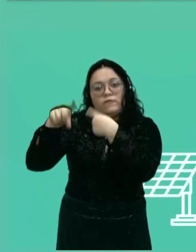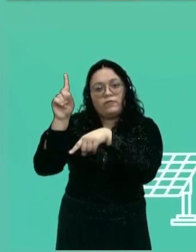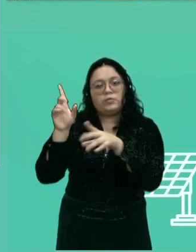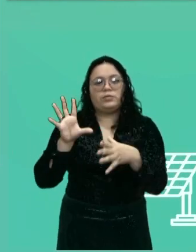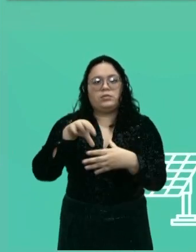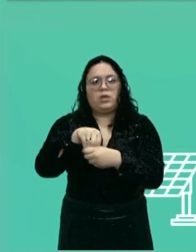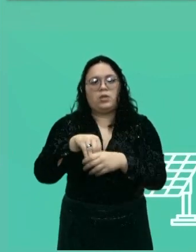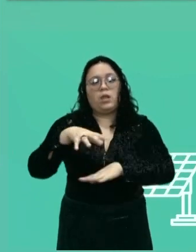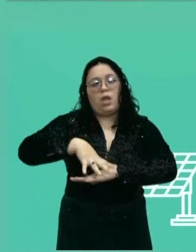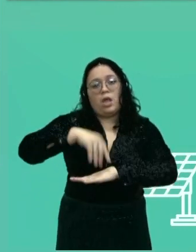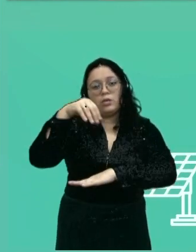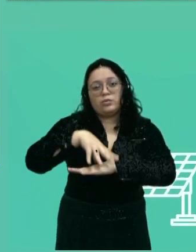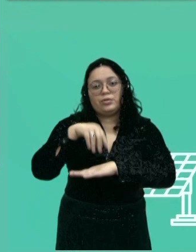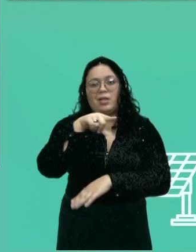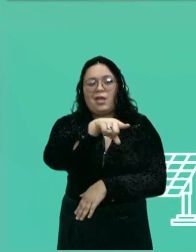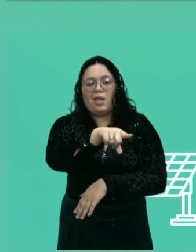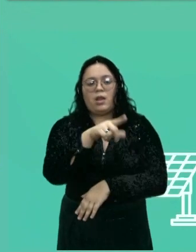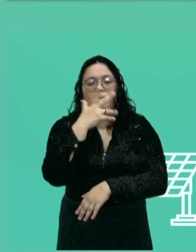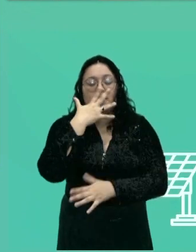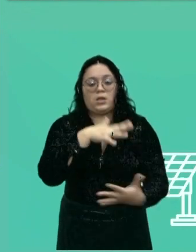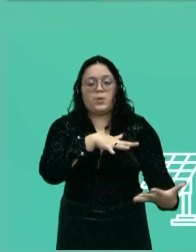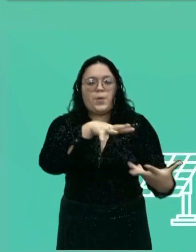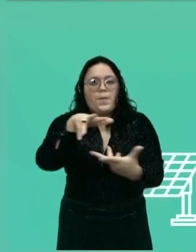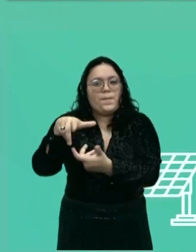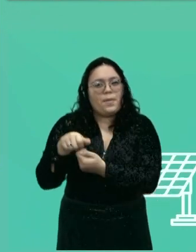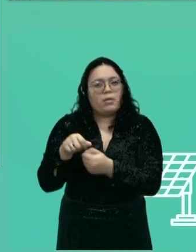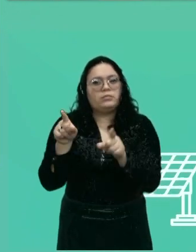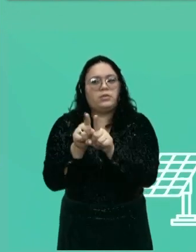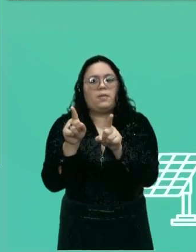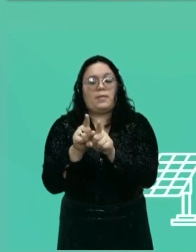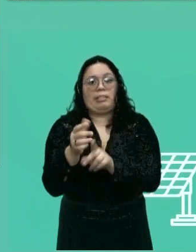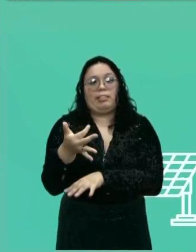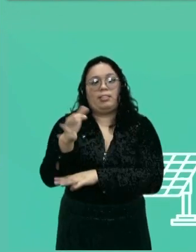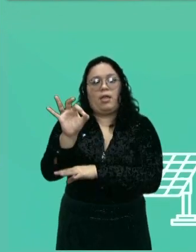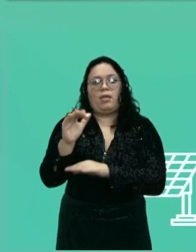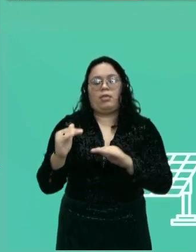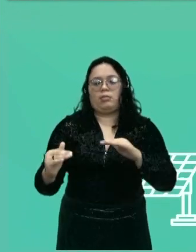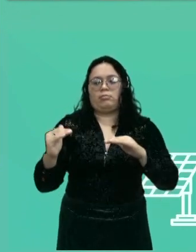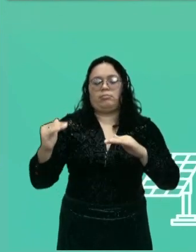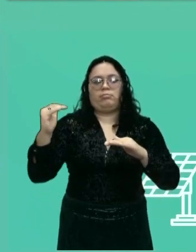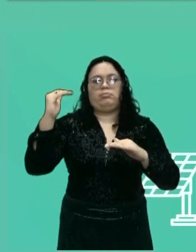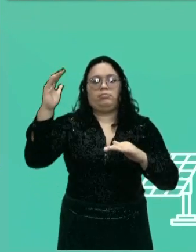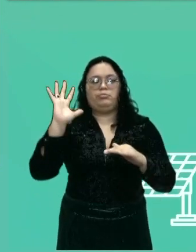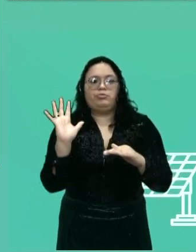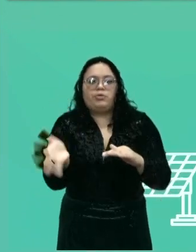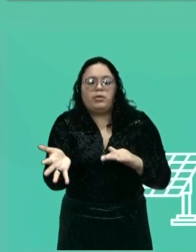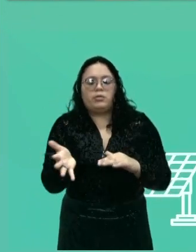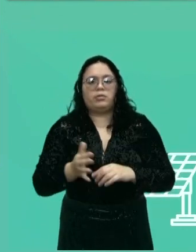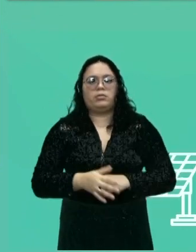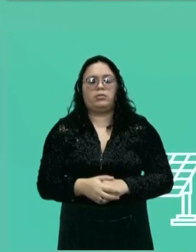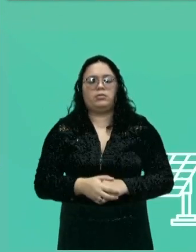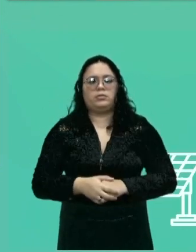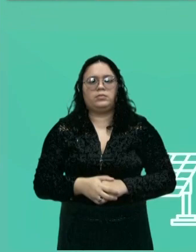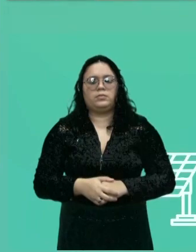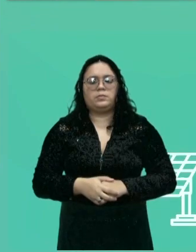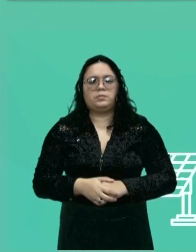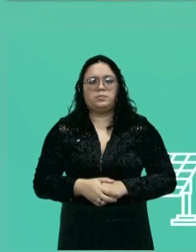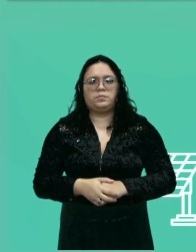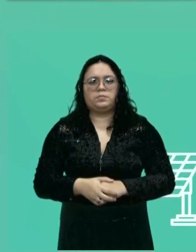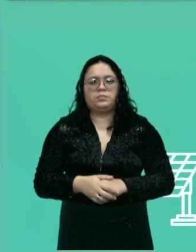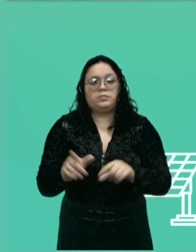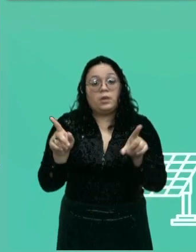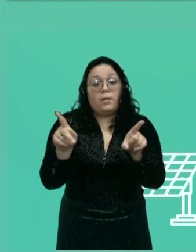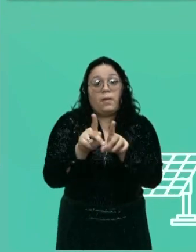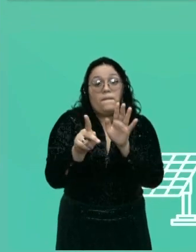and consistently ranks in the top 10 globally for hydrogen technology patent rates. So it is also an environment which is rife with